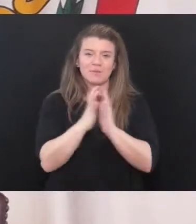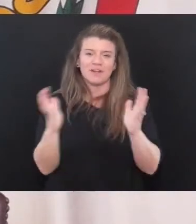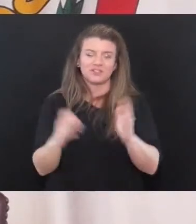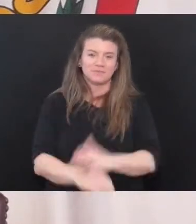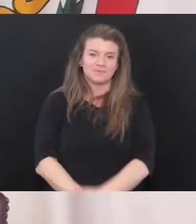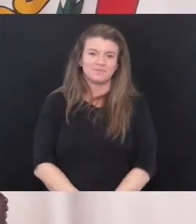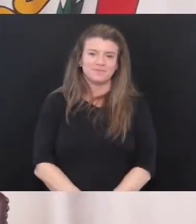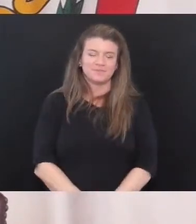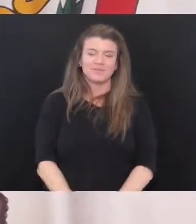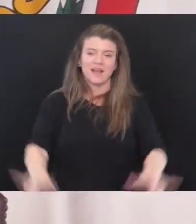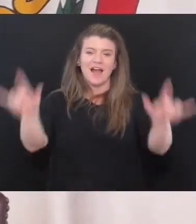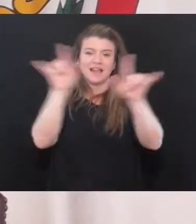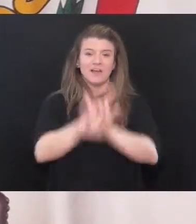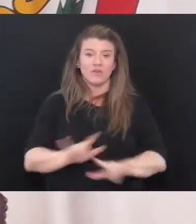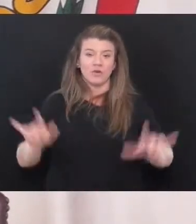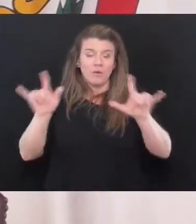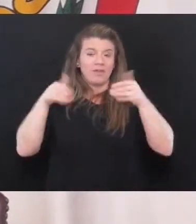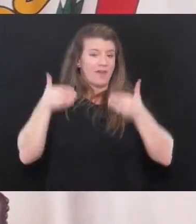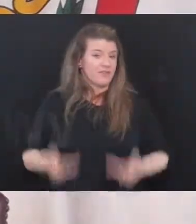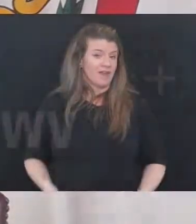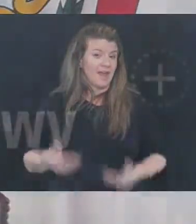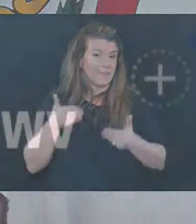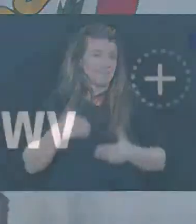of you. I love you with all my soul.